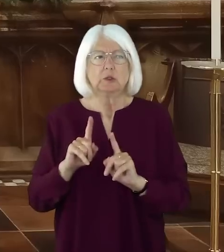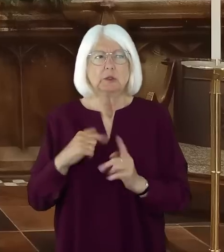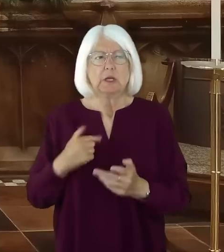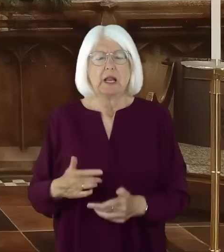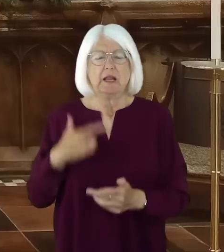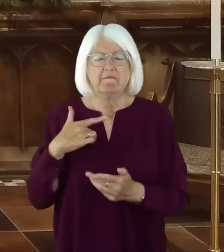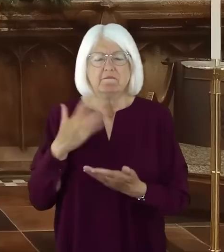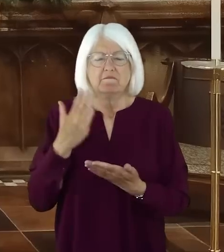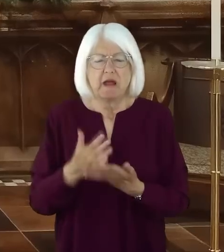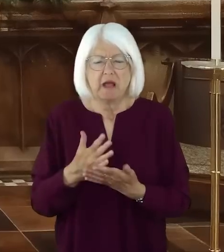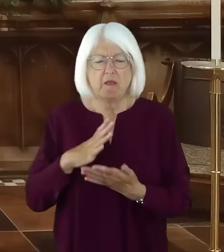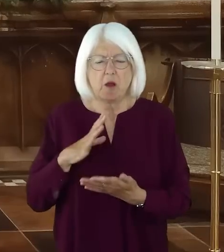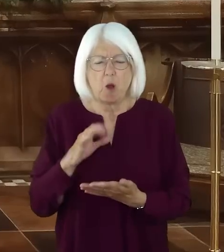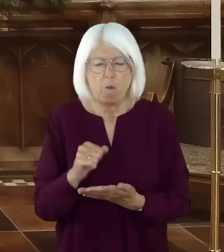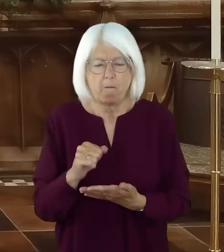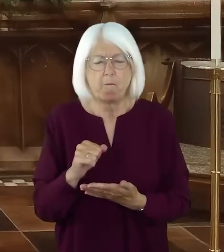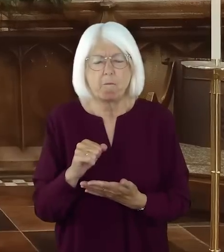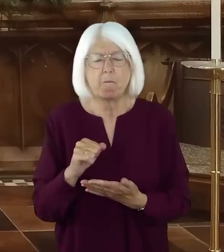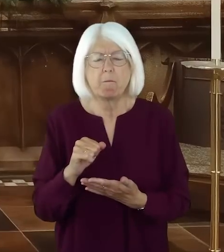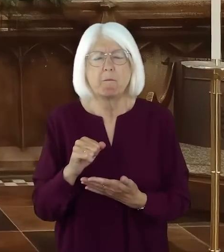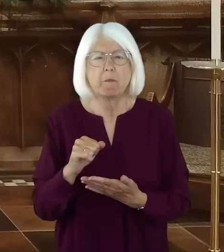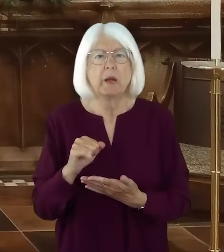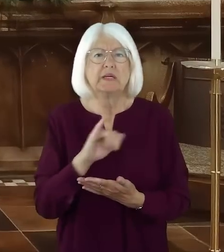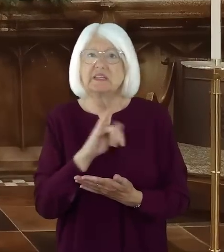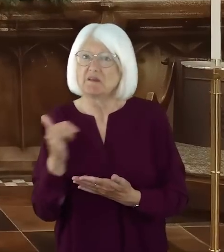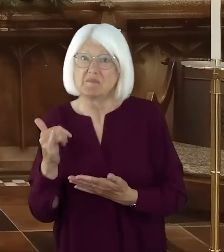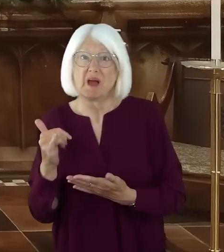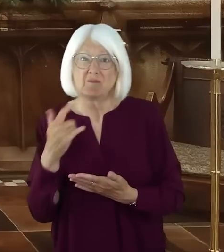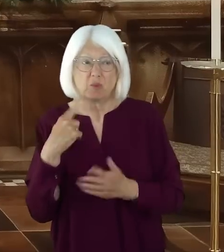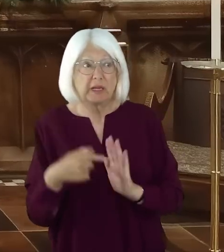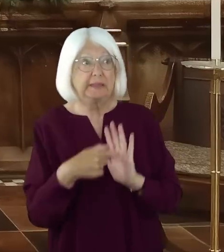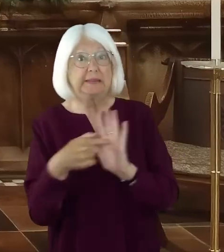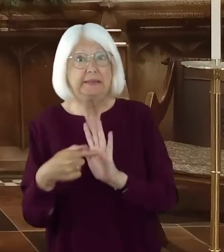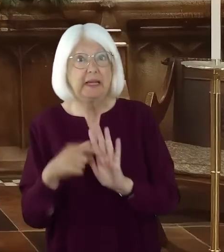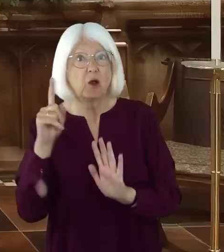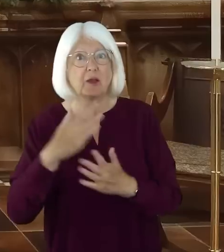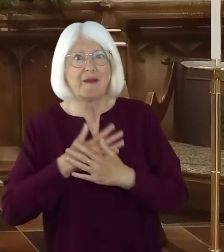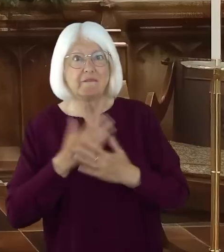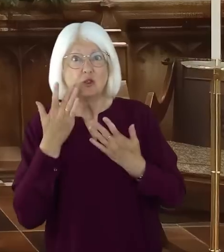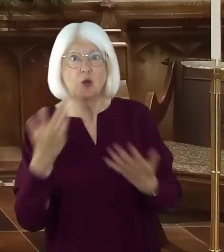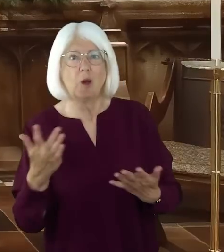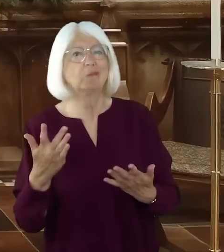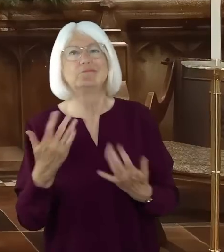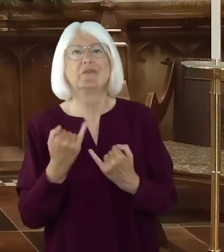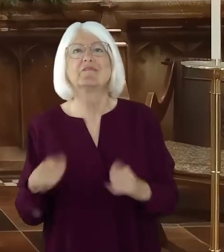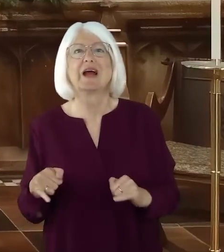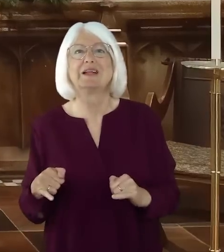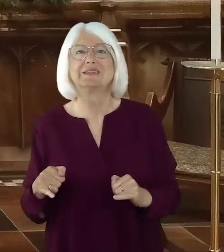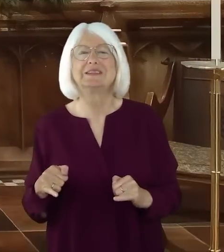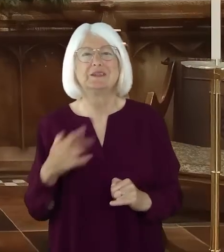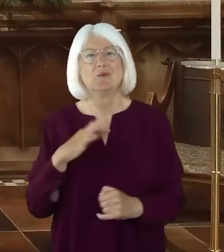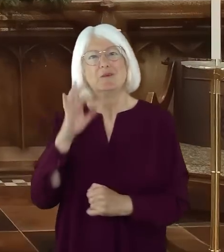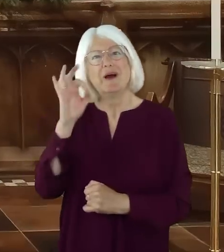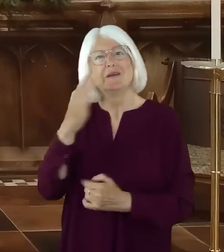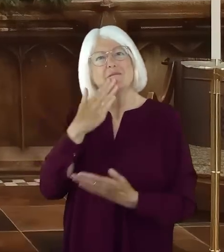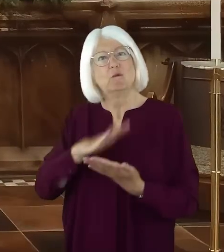we have failed to live in hope, the times when we have failed to be signs of God's love. So let us ask our Father's